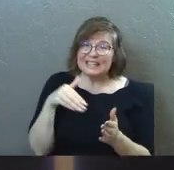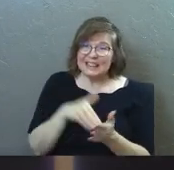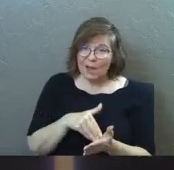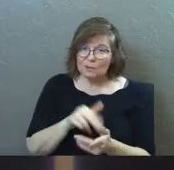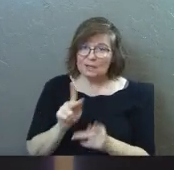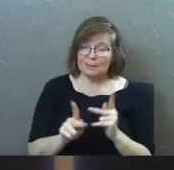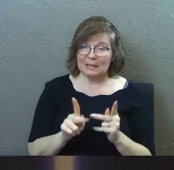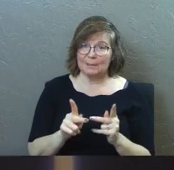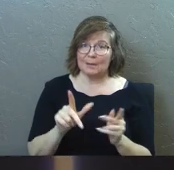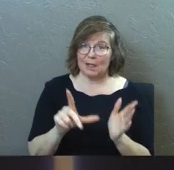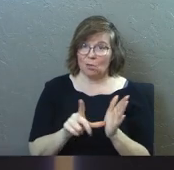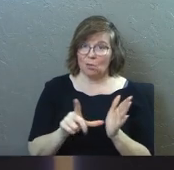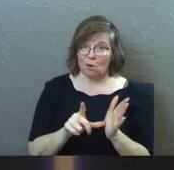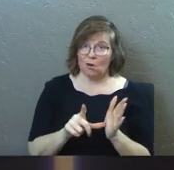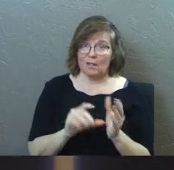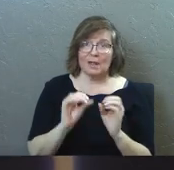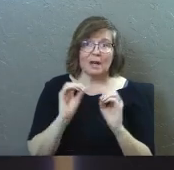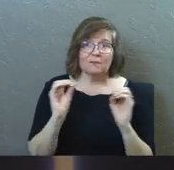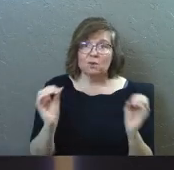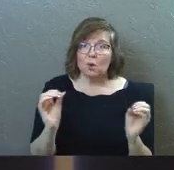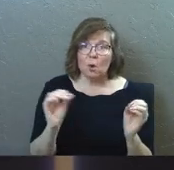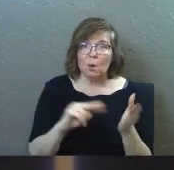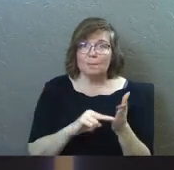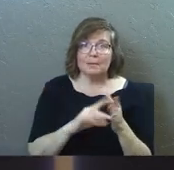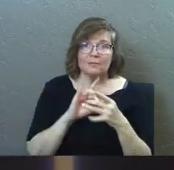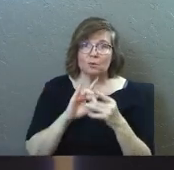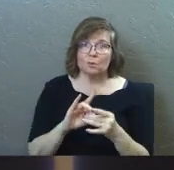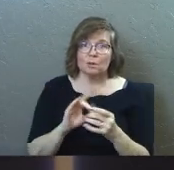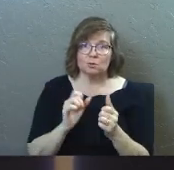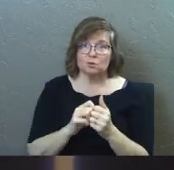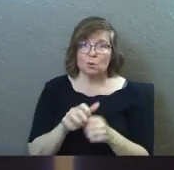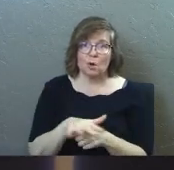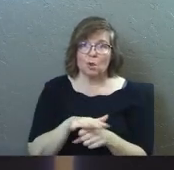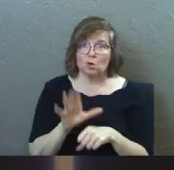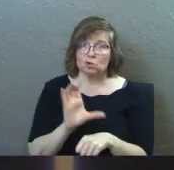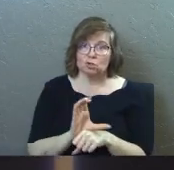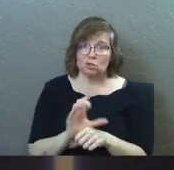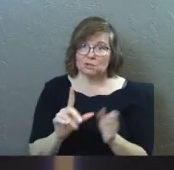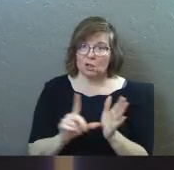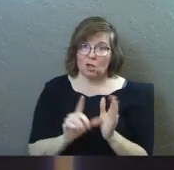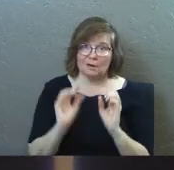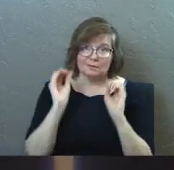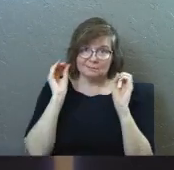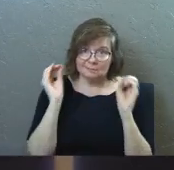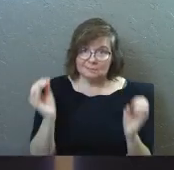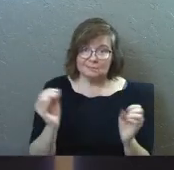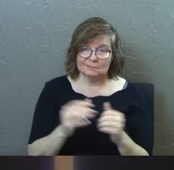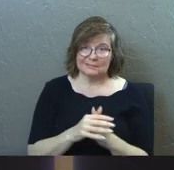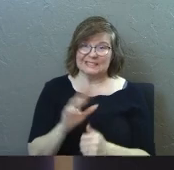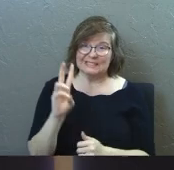60,000, that have no meaningful relationship to a local church in Lawton.